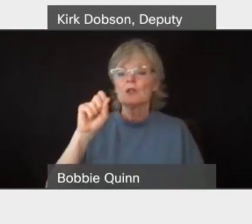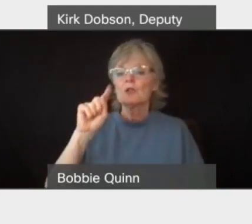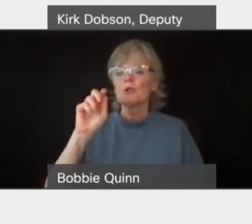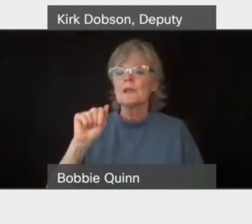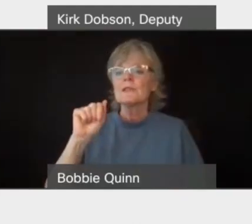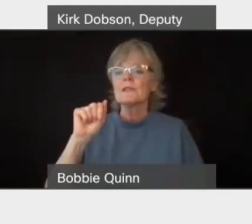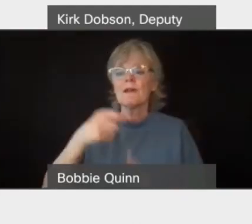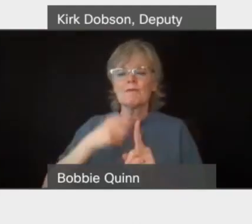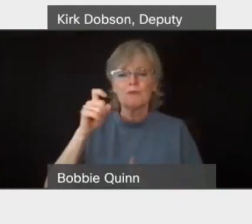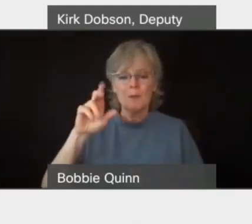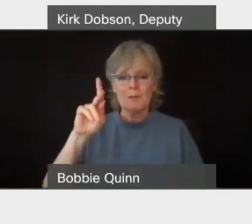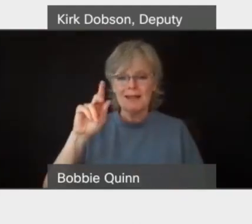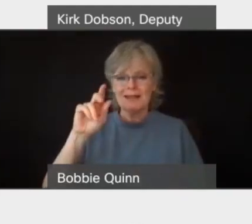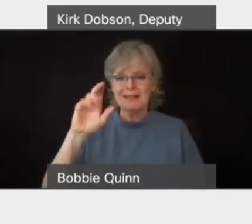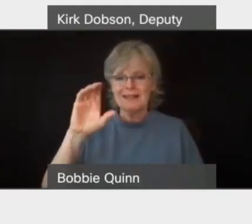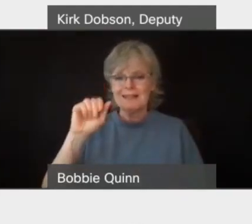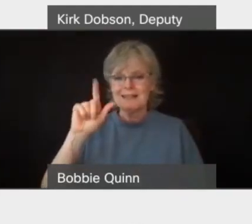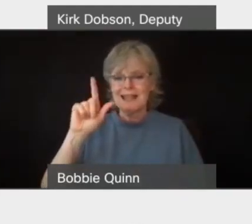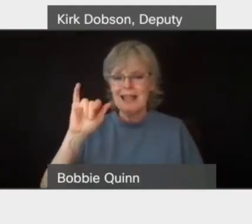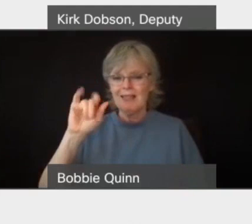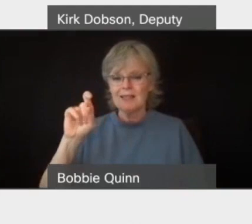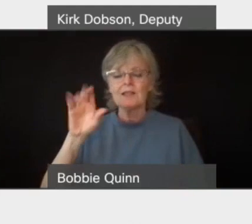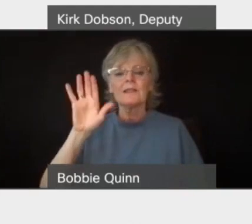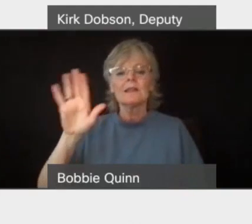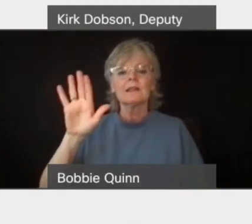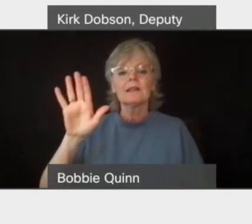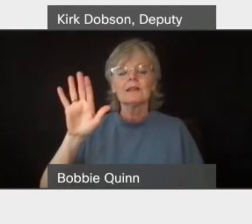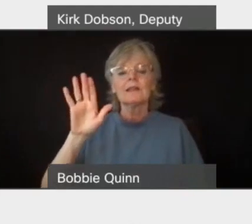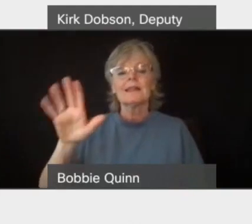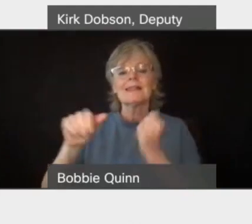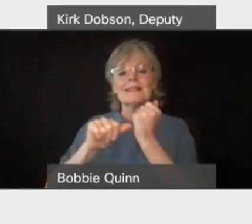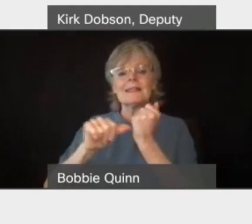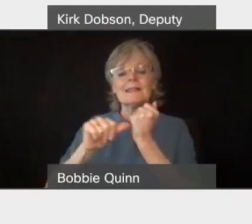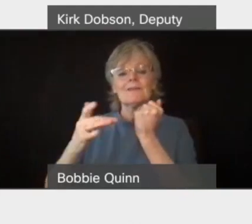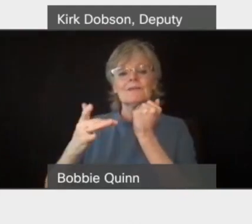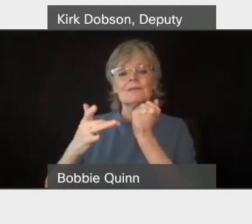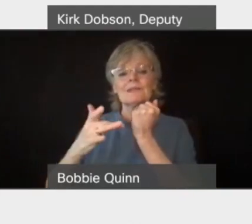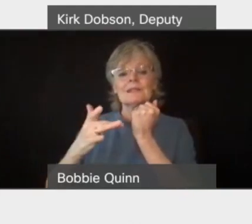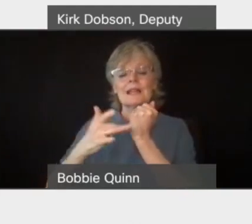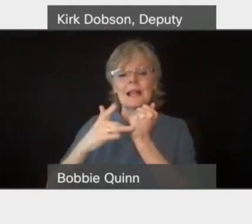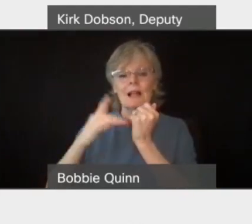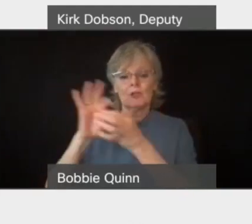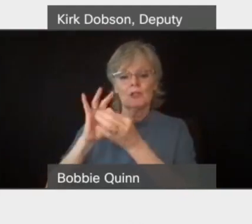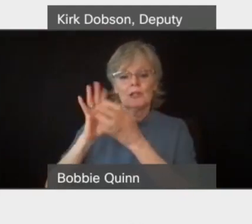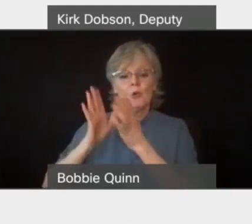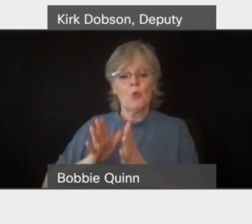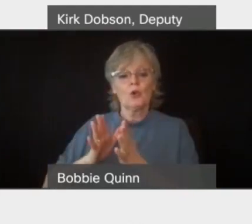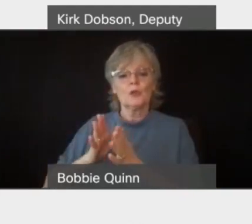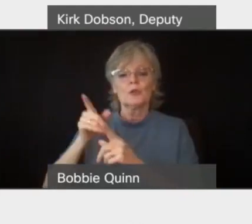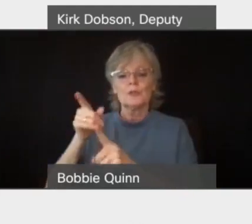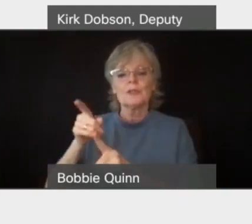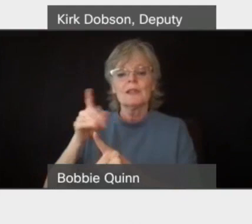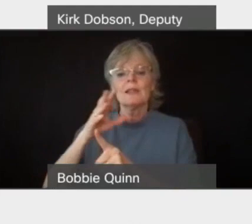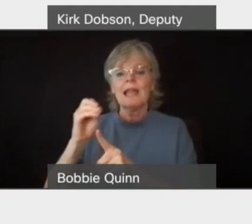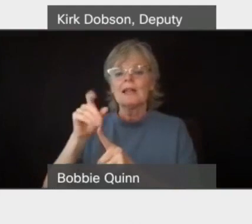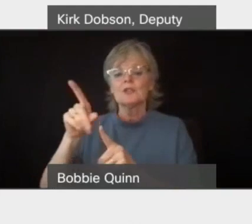from Calix, who's a assistive technology assistive technology coordinator, and really